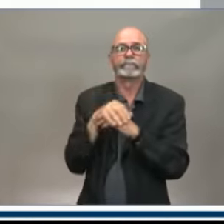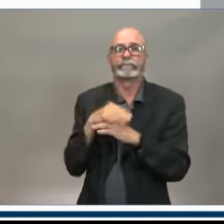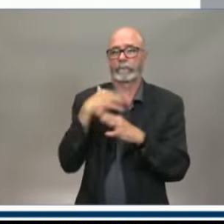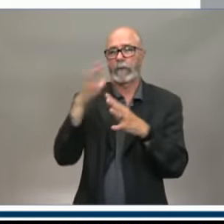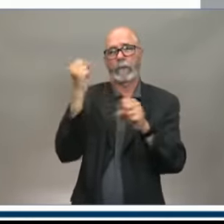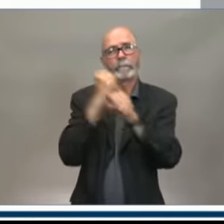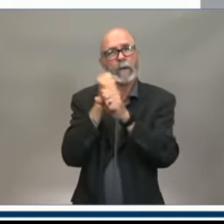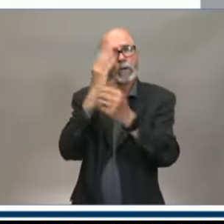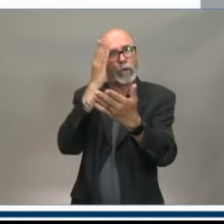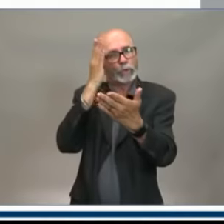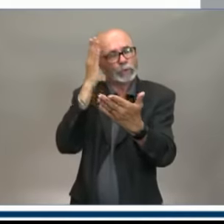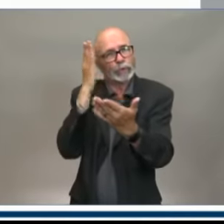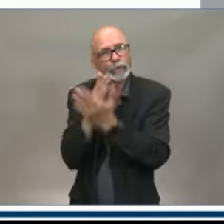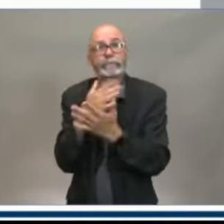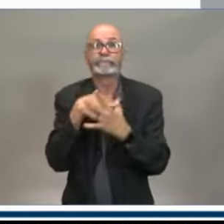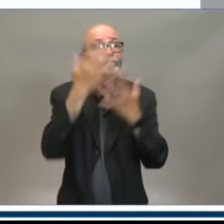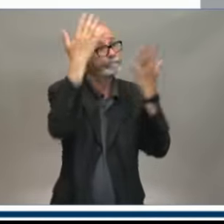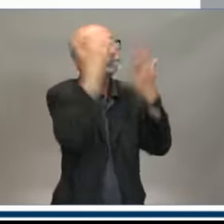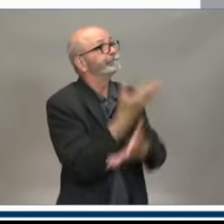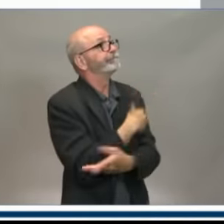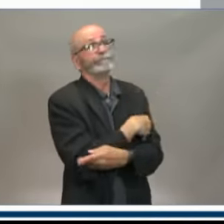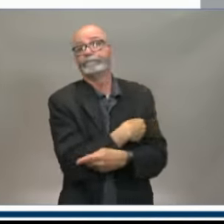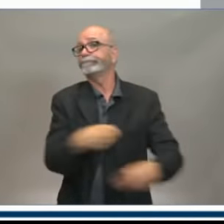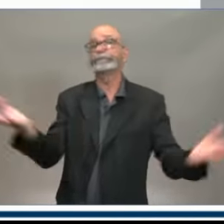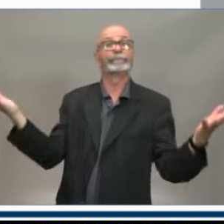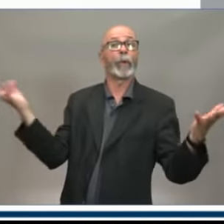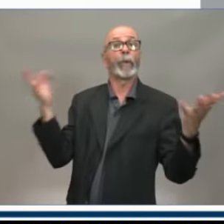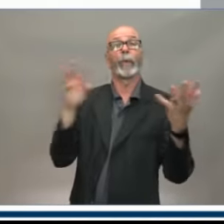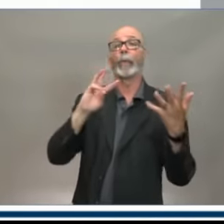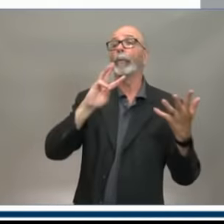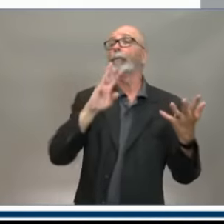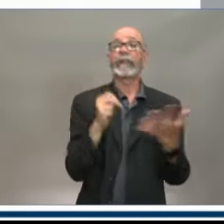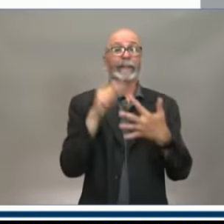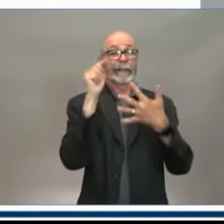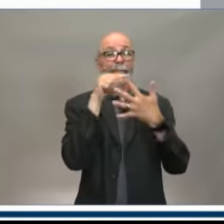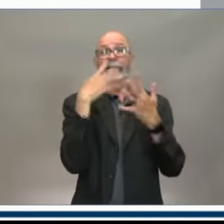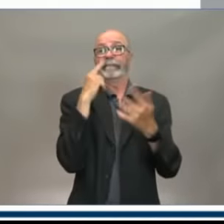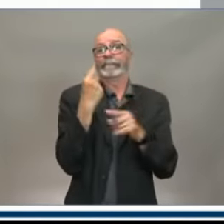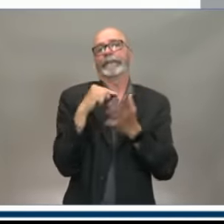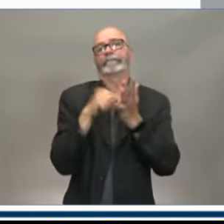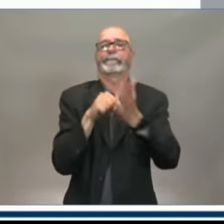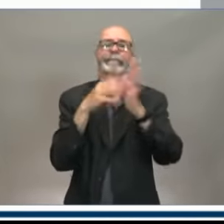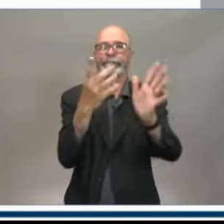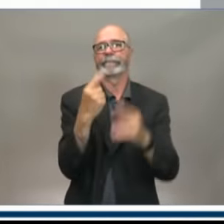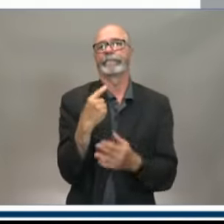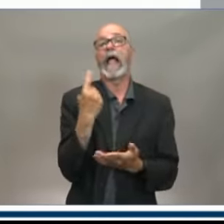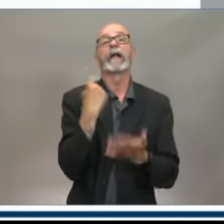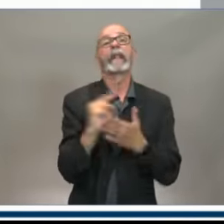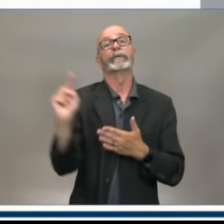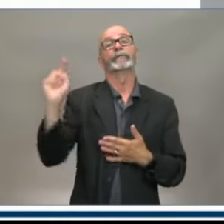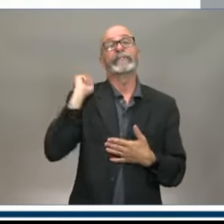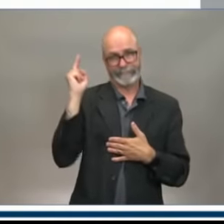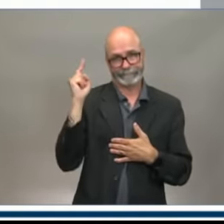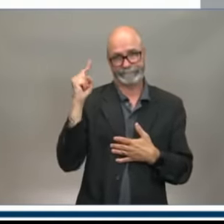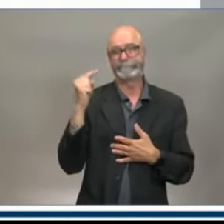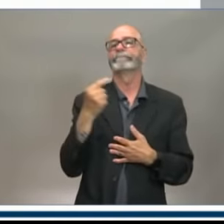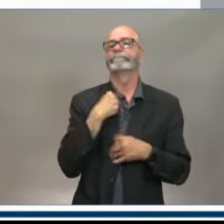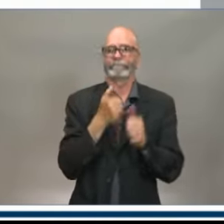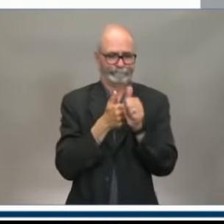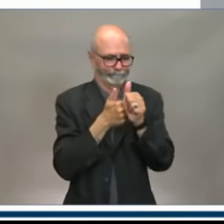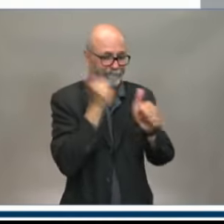there was what was the issue last week was we had a backlog